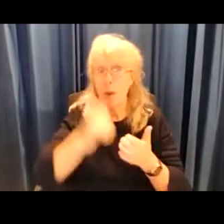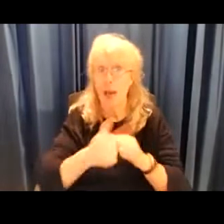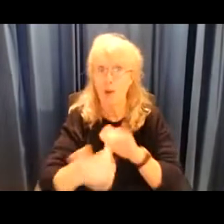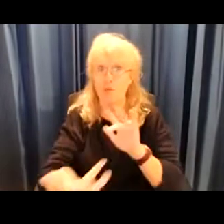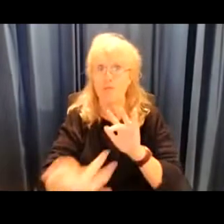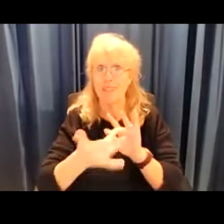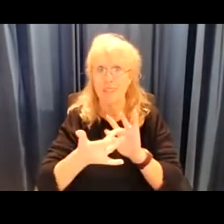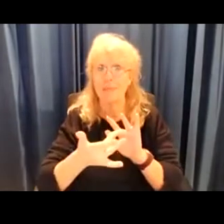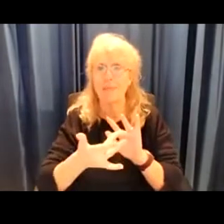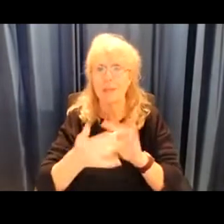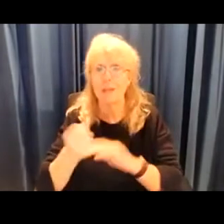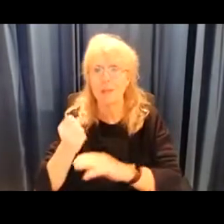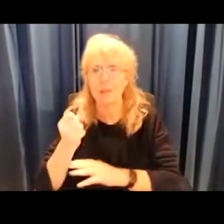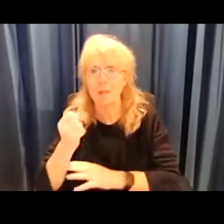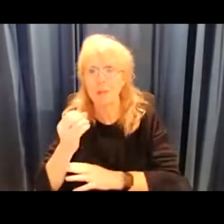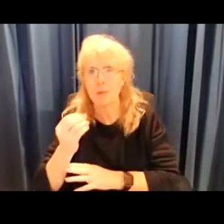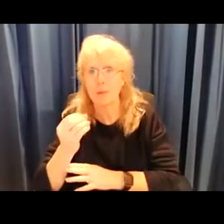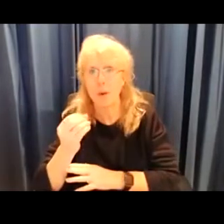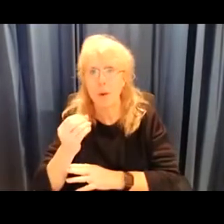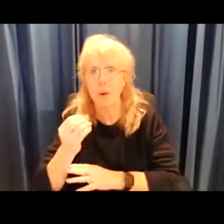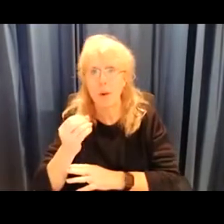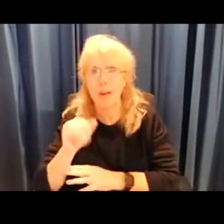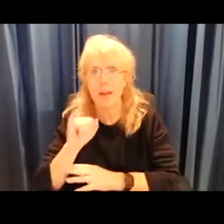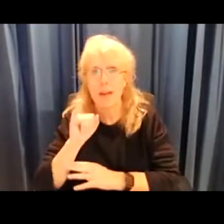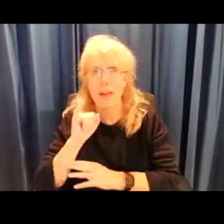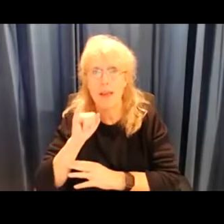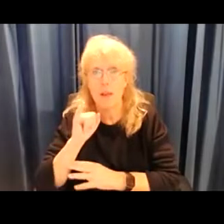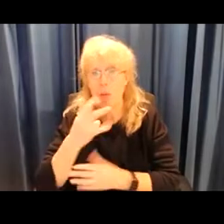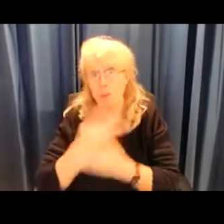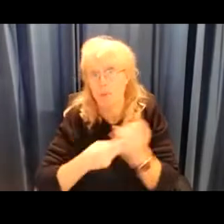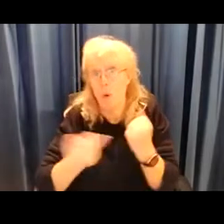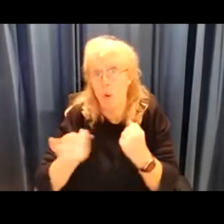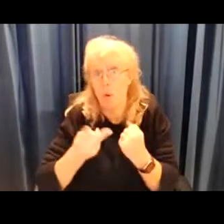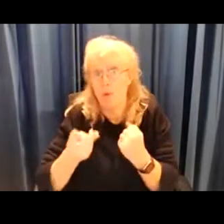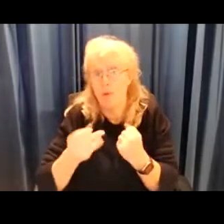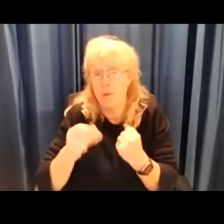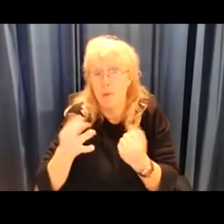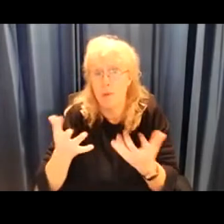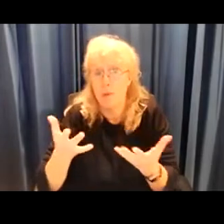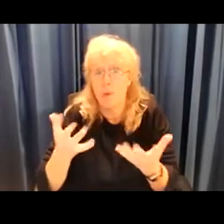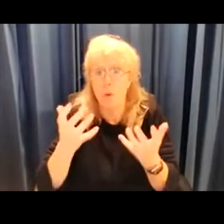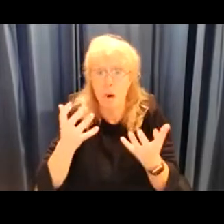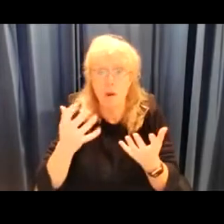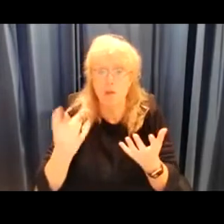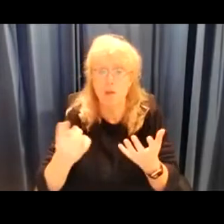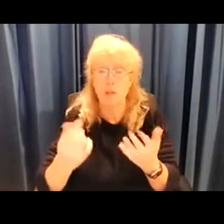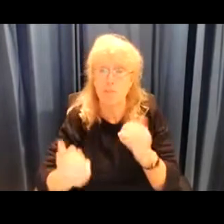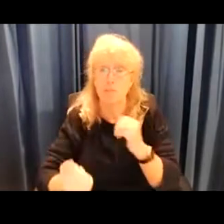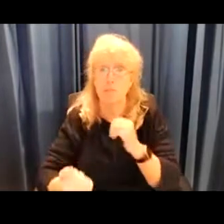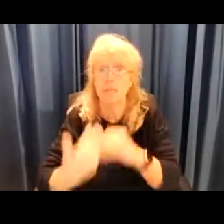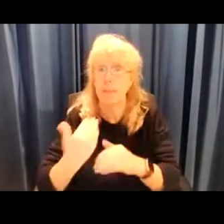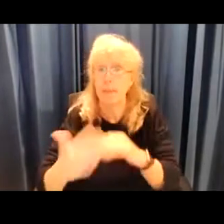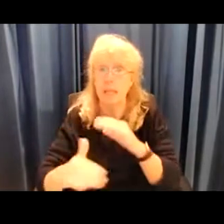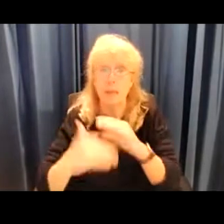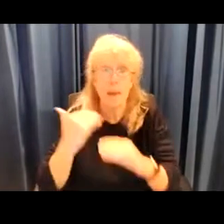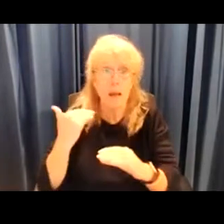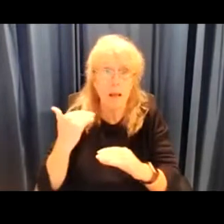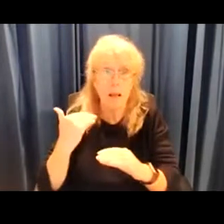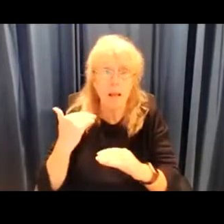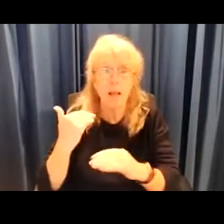Yes. So if you both of you, if you want to just shoot me an email